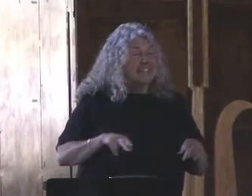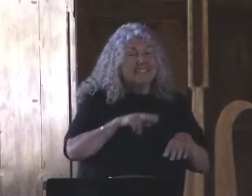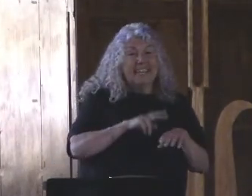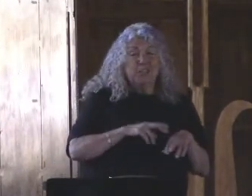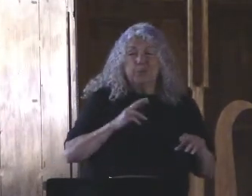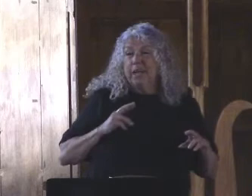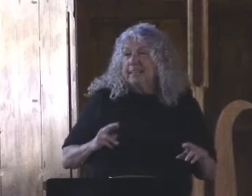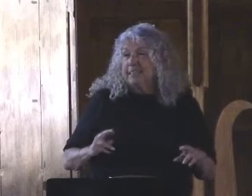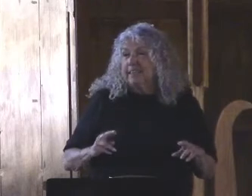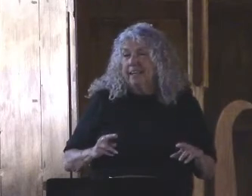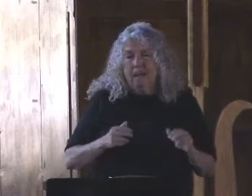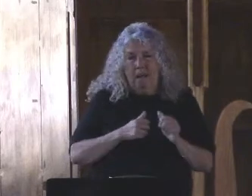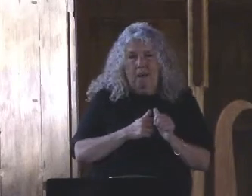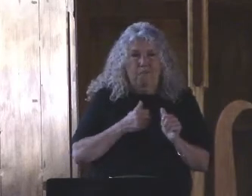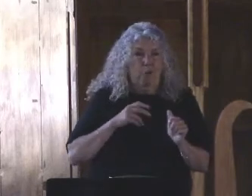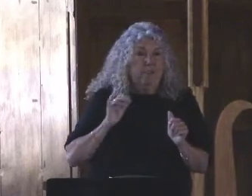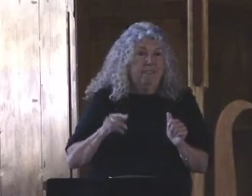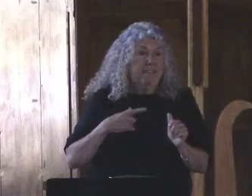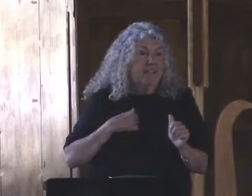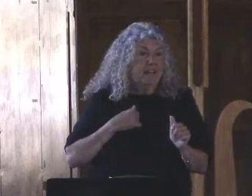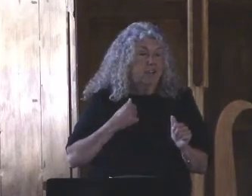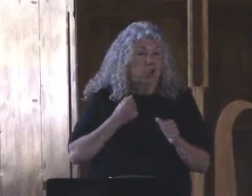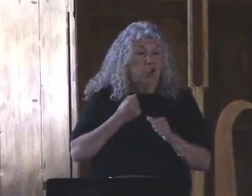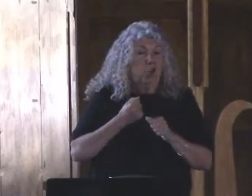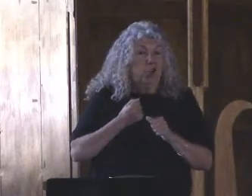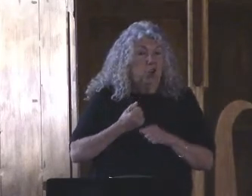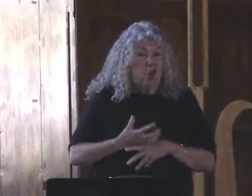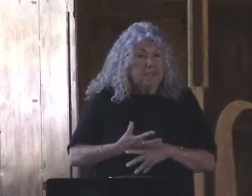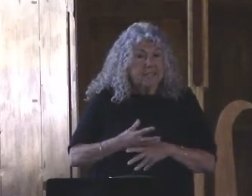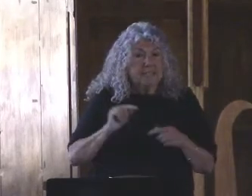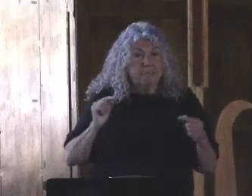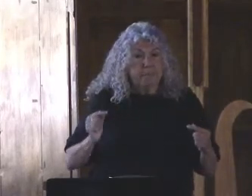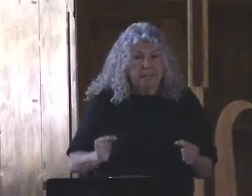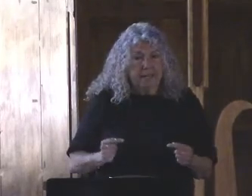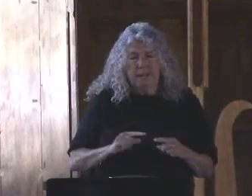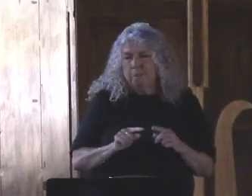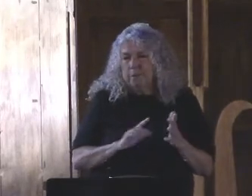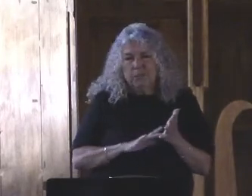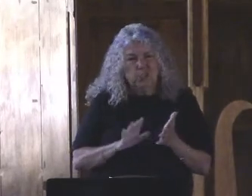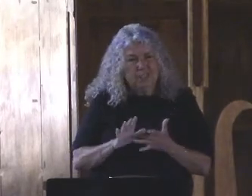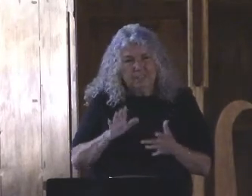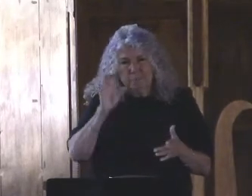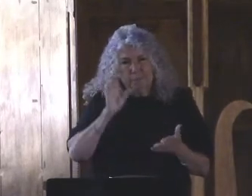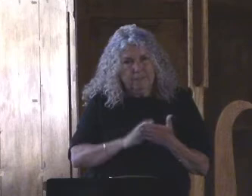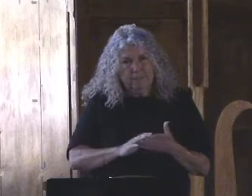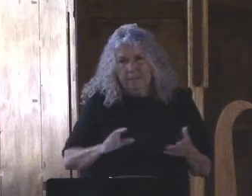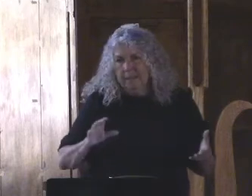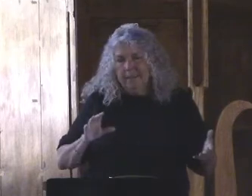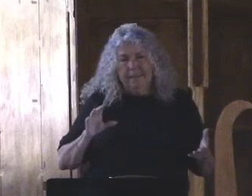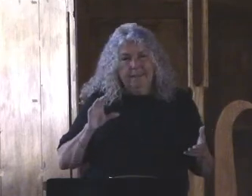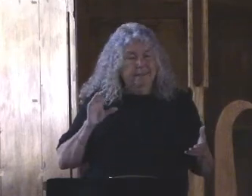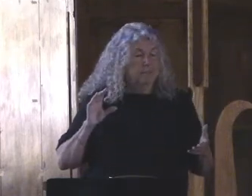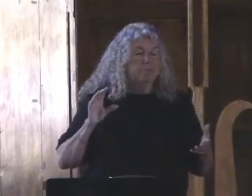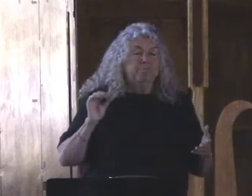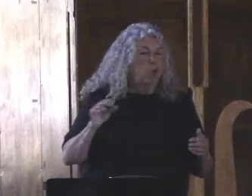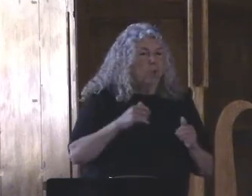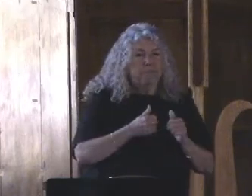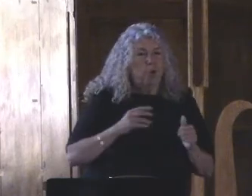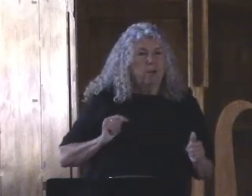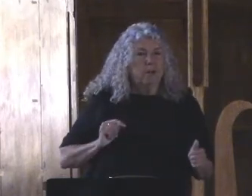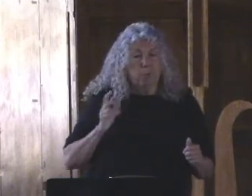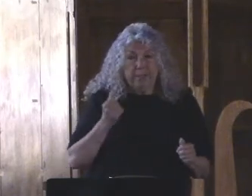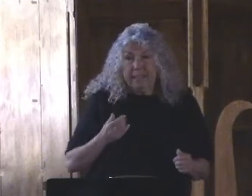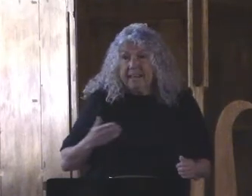reaction. Avoid that which might cause us pain. But Jesus believes this is no kind of way to live.